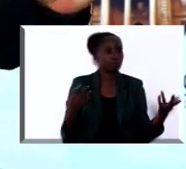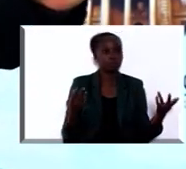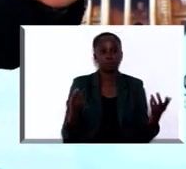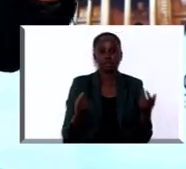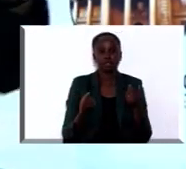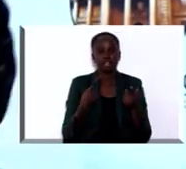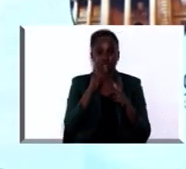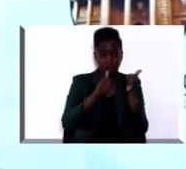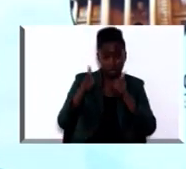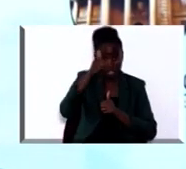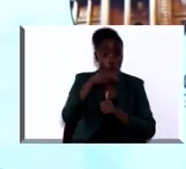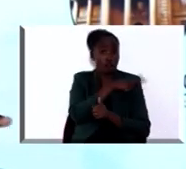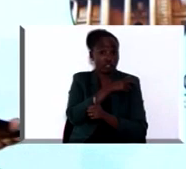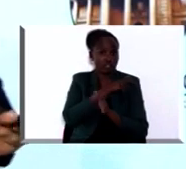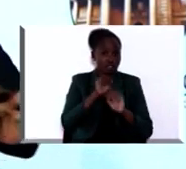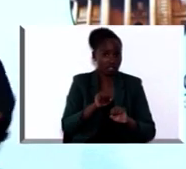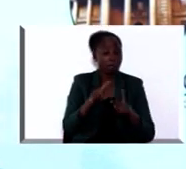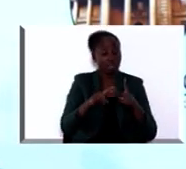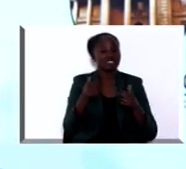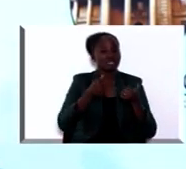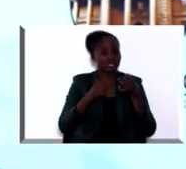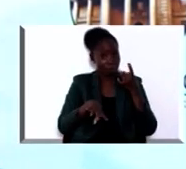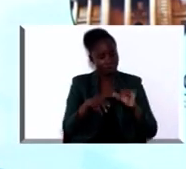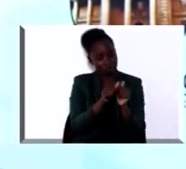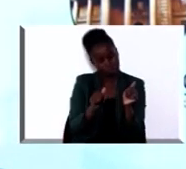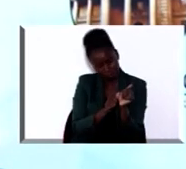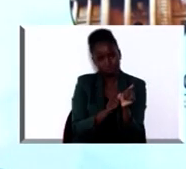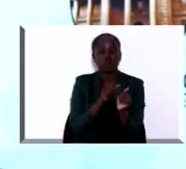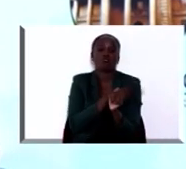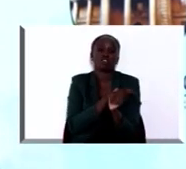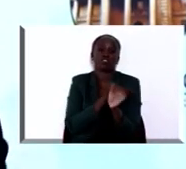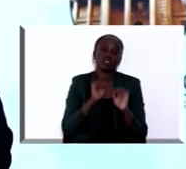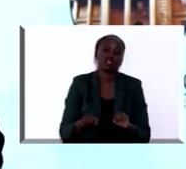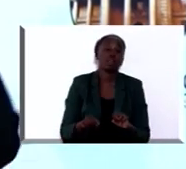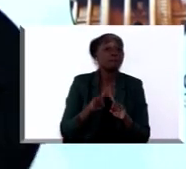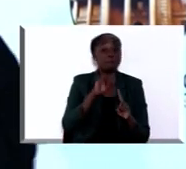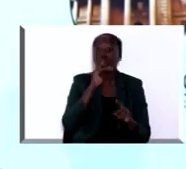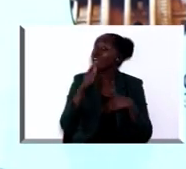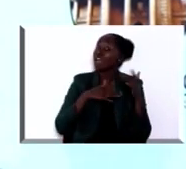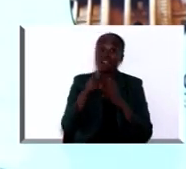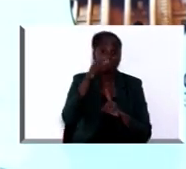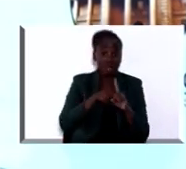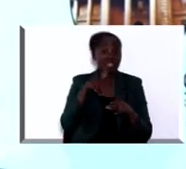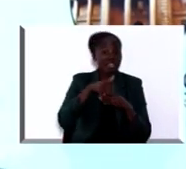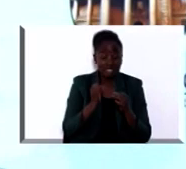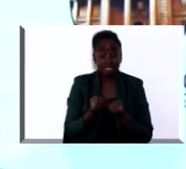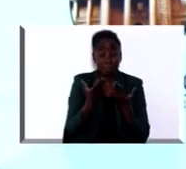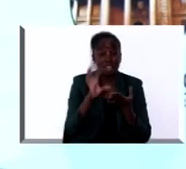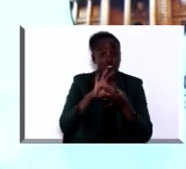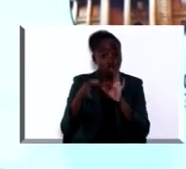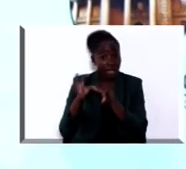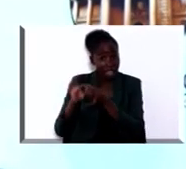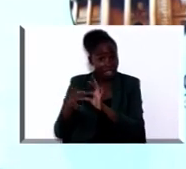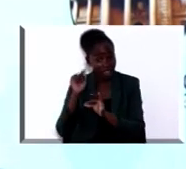senior officials, but at other times it's junior officials. So everybody who's in supply chain must pass